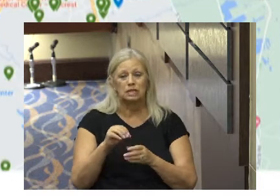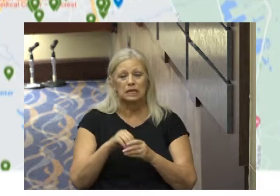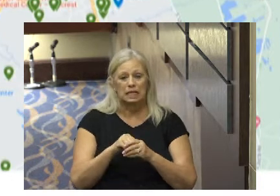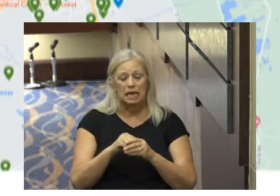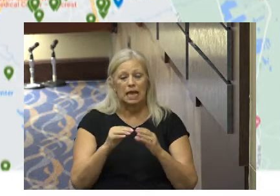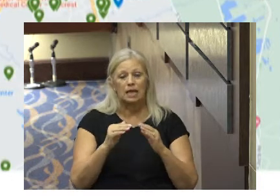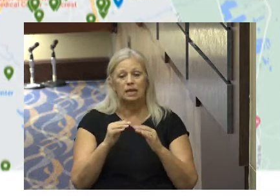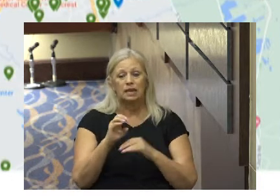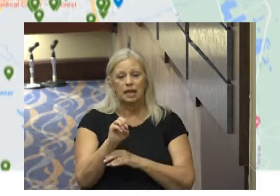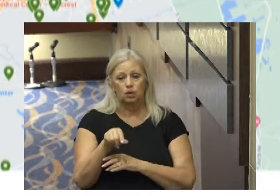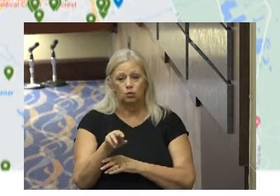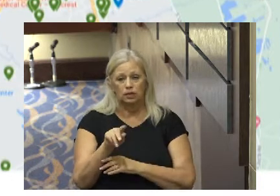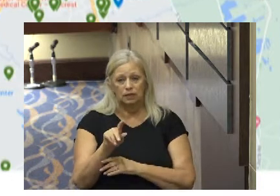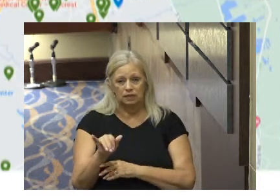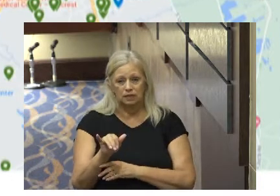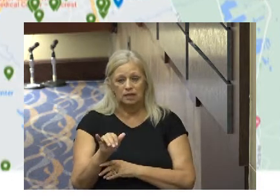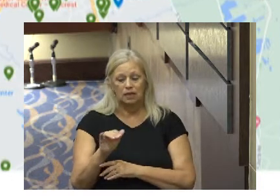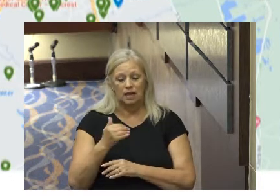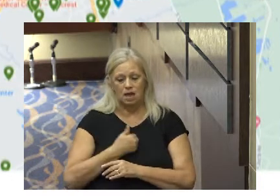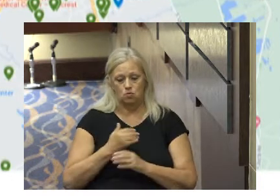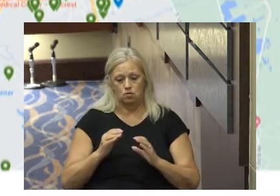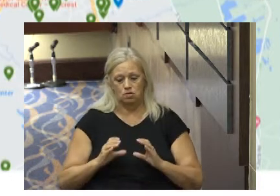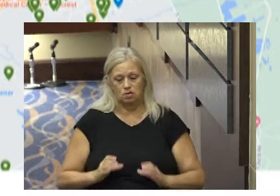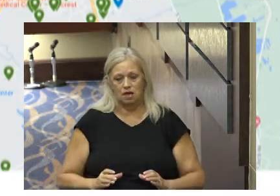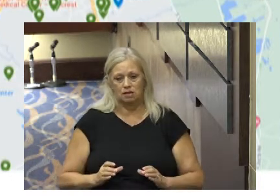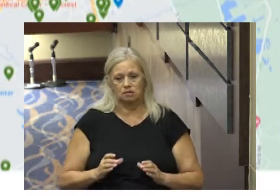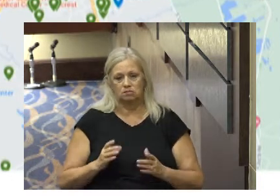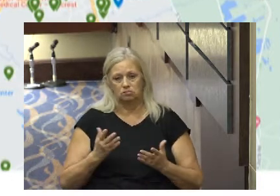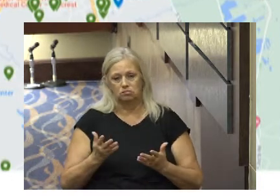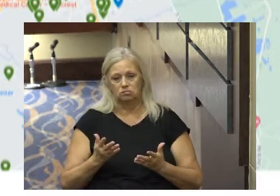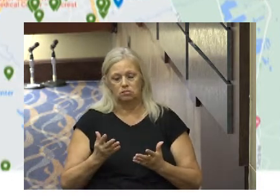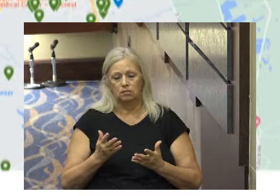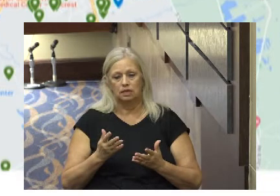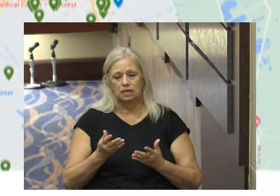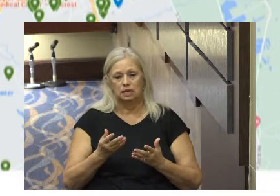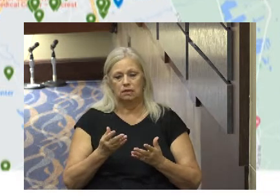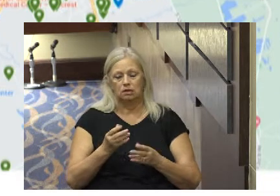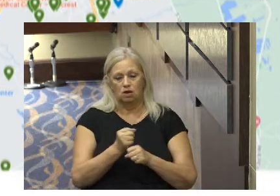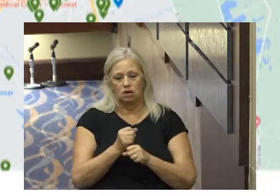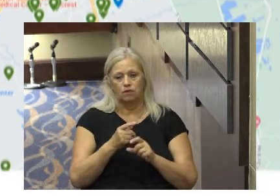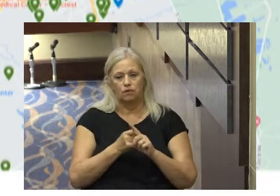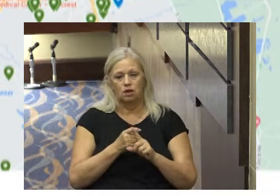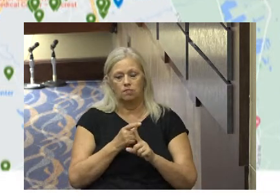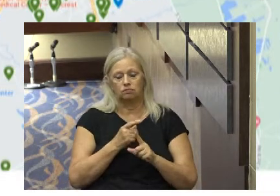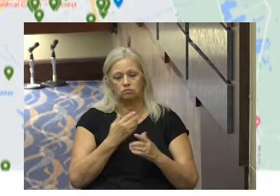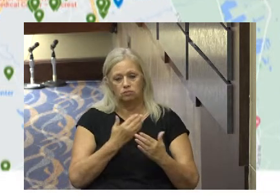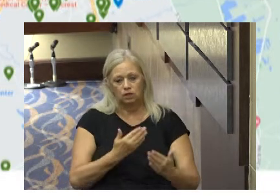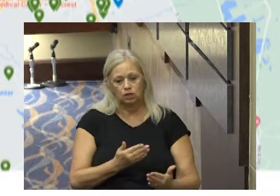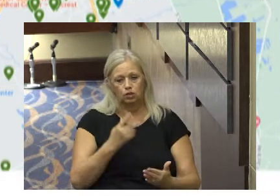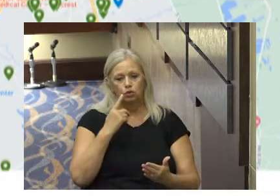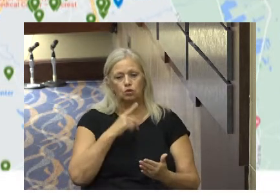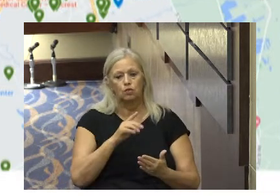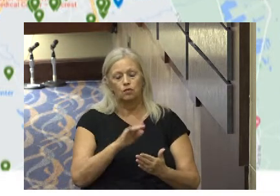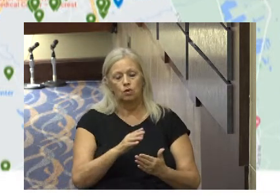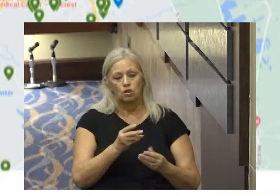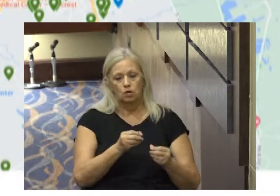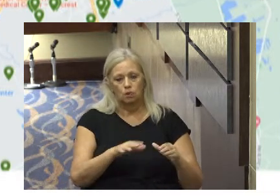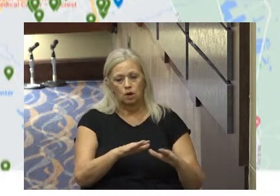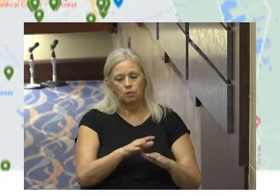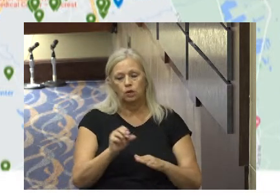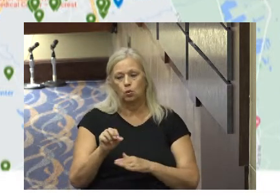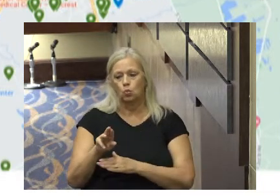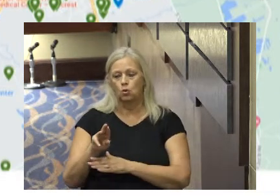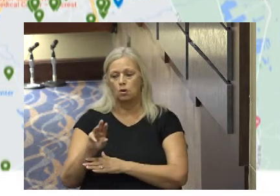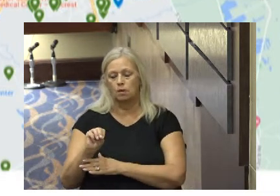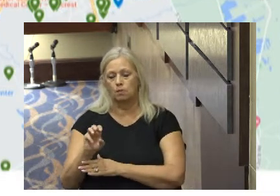have generated through either appreciation of their properties and or payment of their mortgages. In other words, a